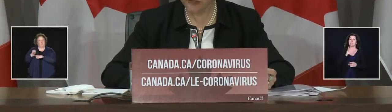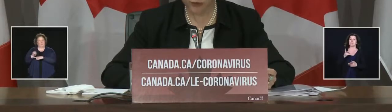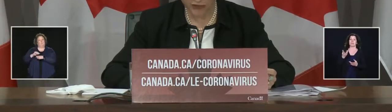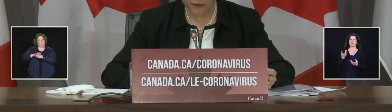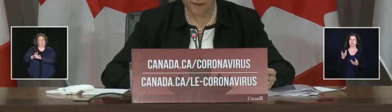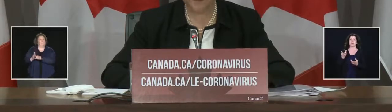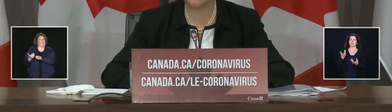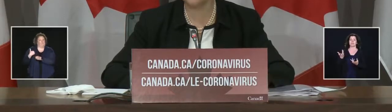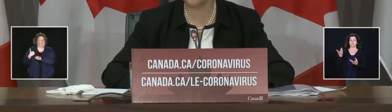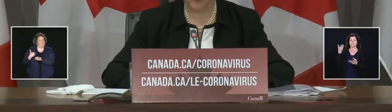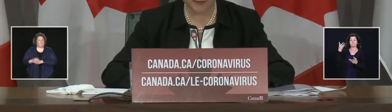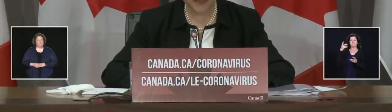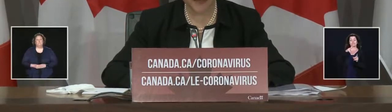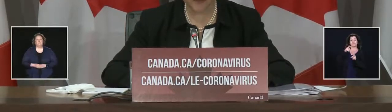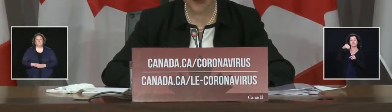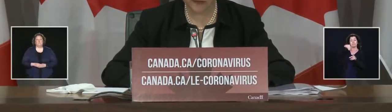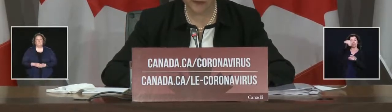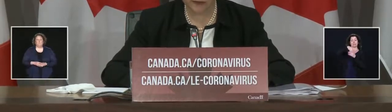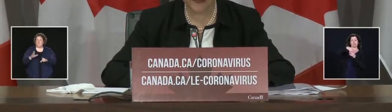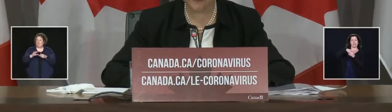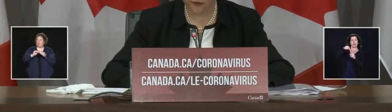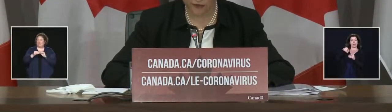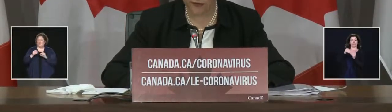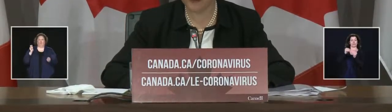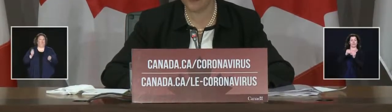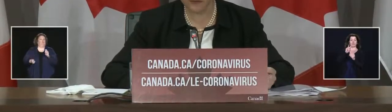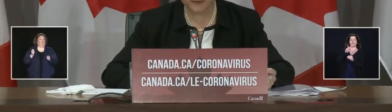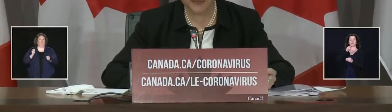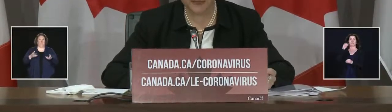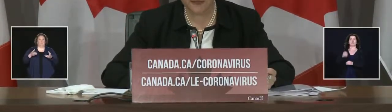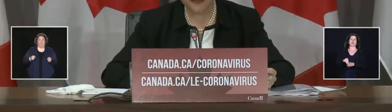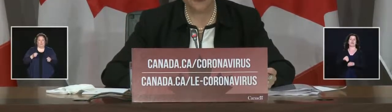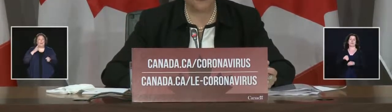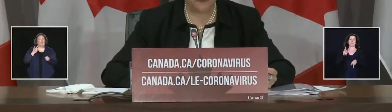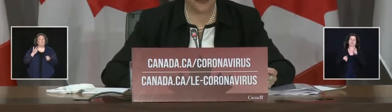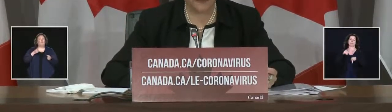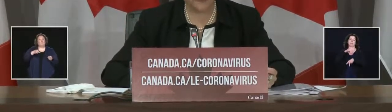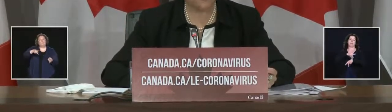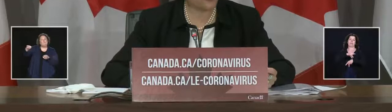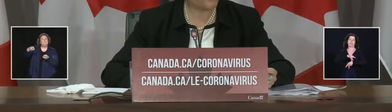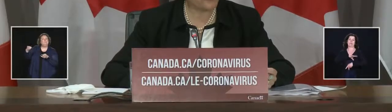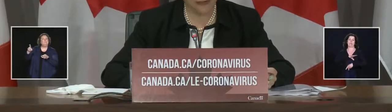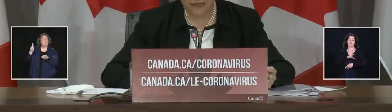do change quickly and are updated regularly on our website,